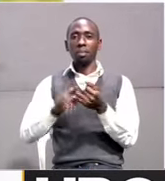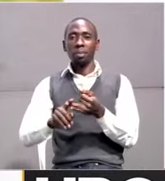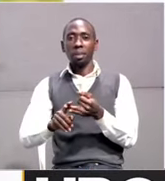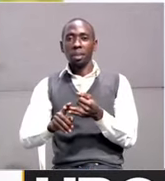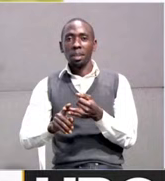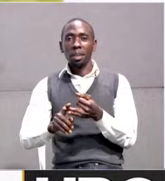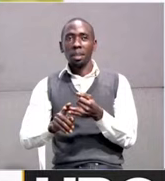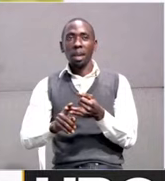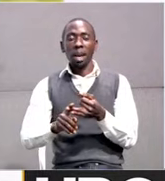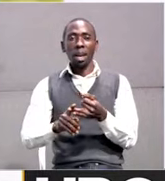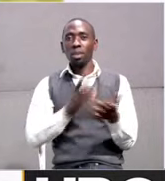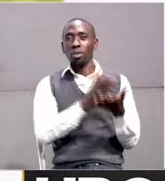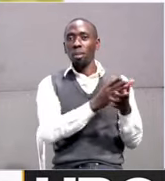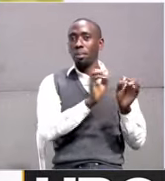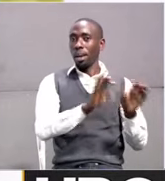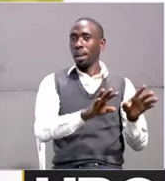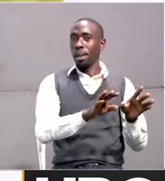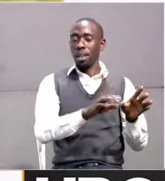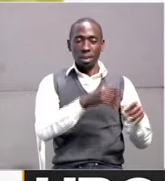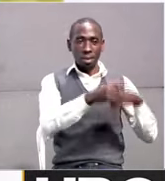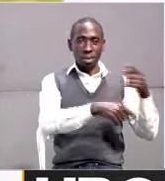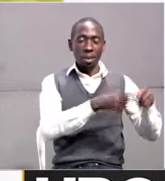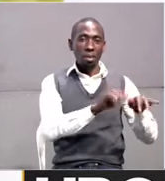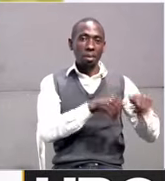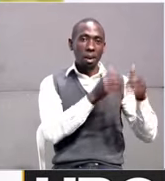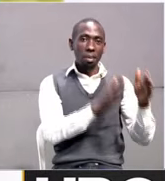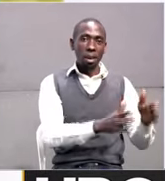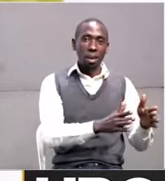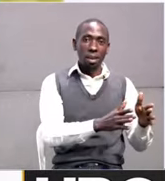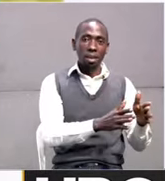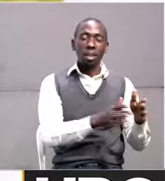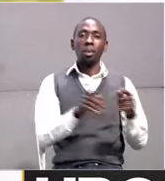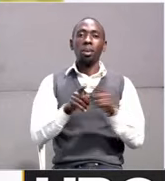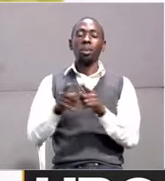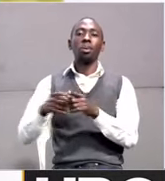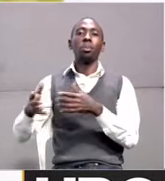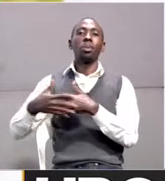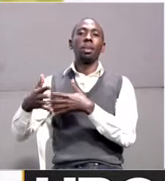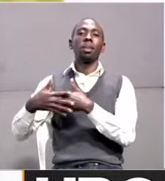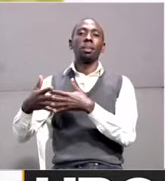Not stopped. In addition to being a farmer, he has now become a processor.